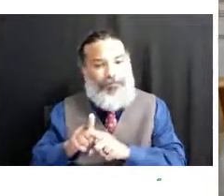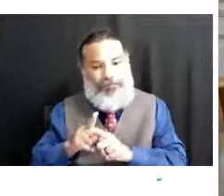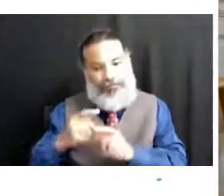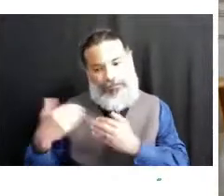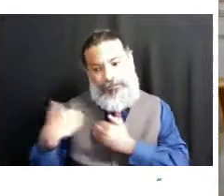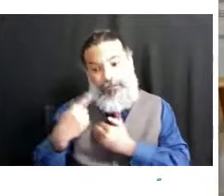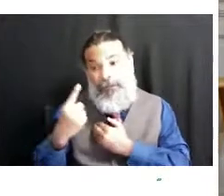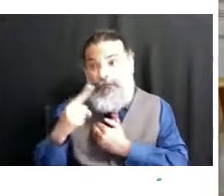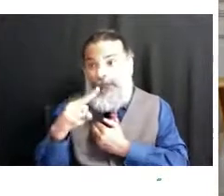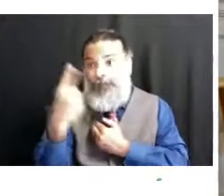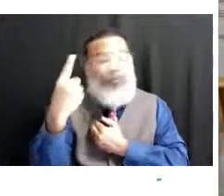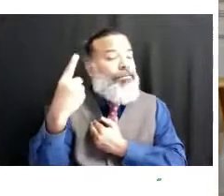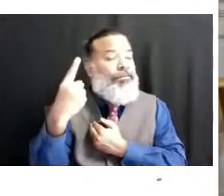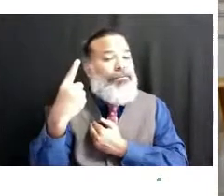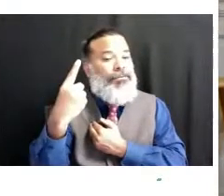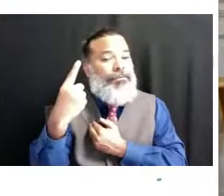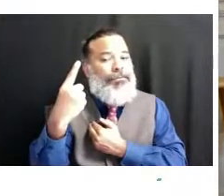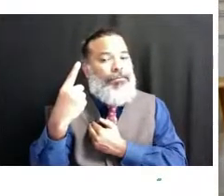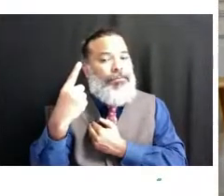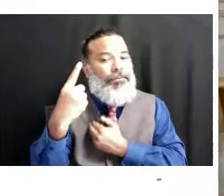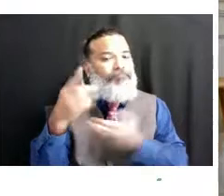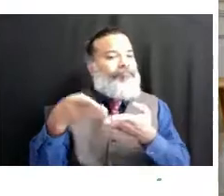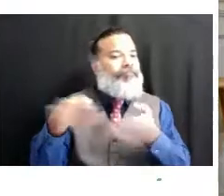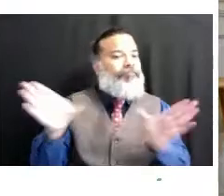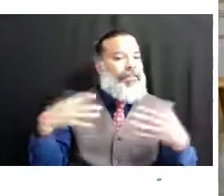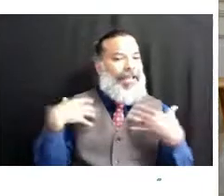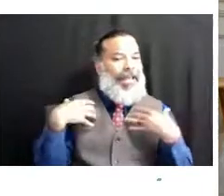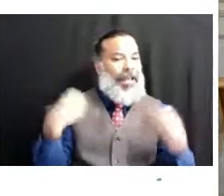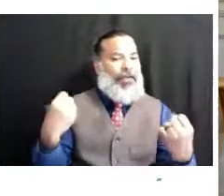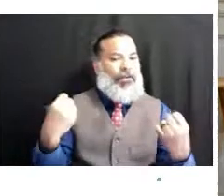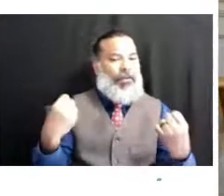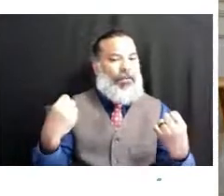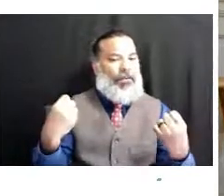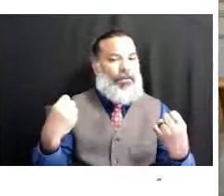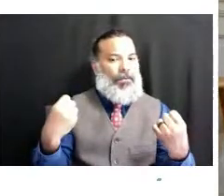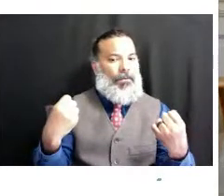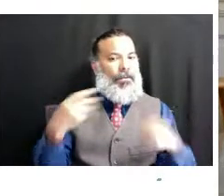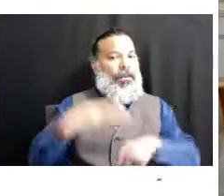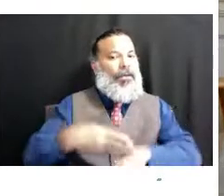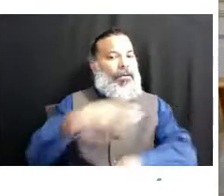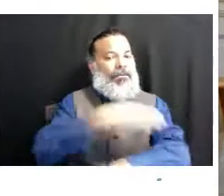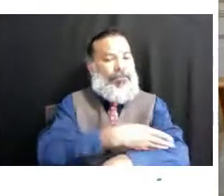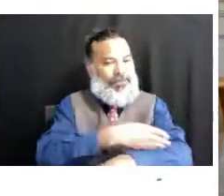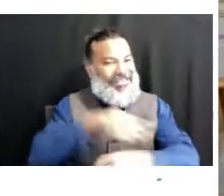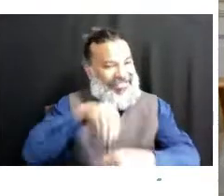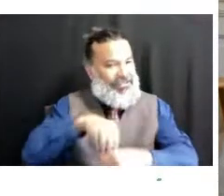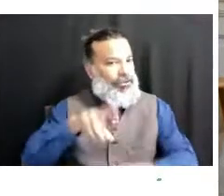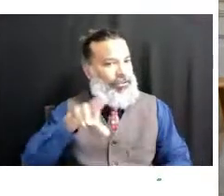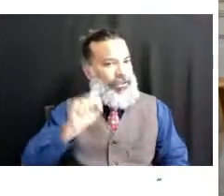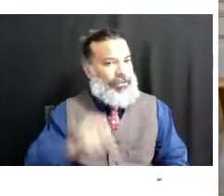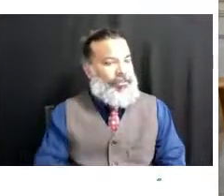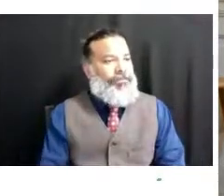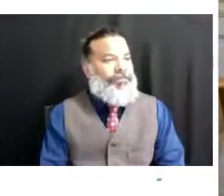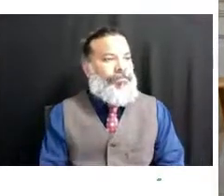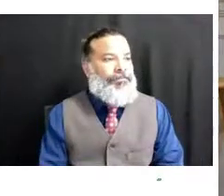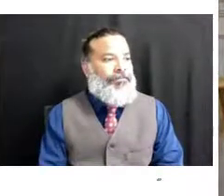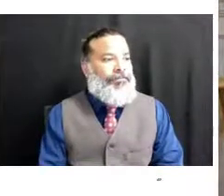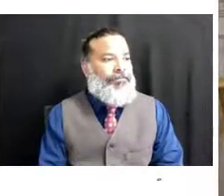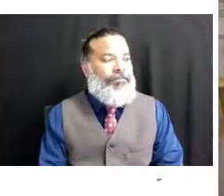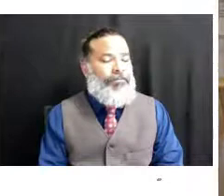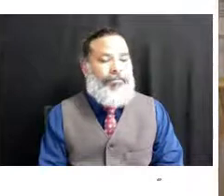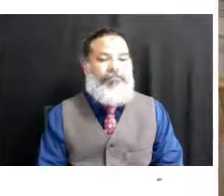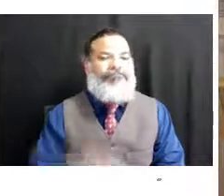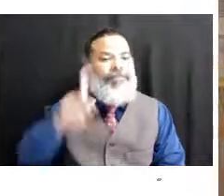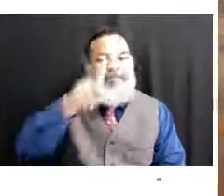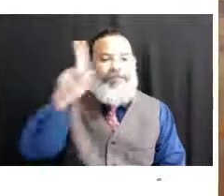of the first public health improvements in the United States.